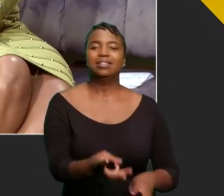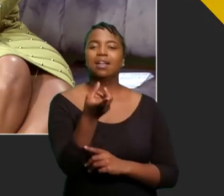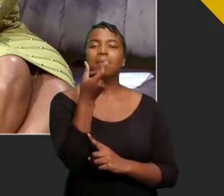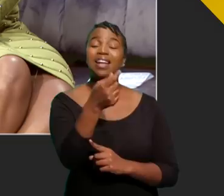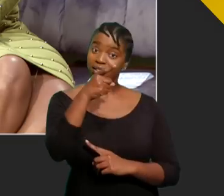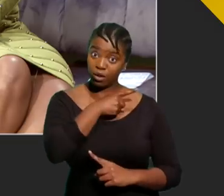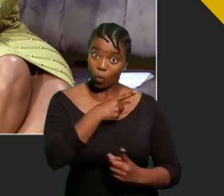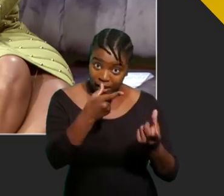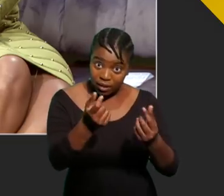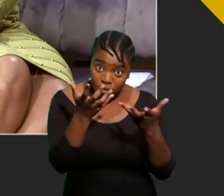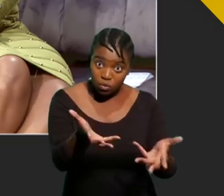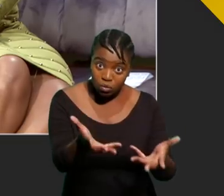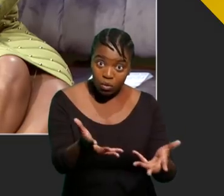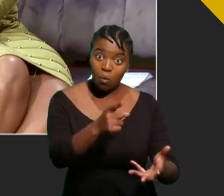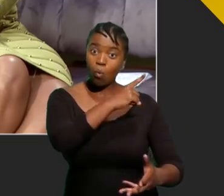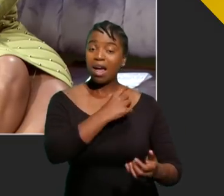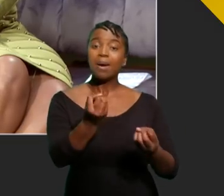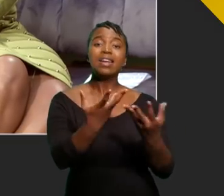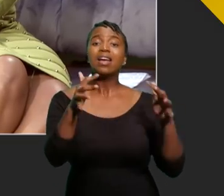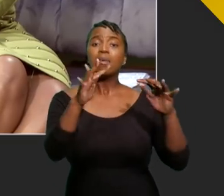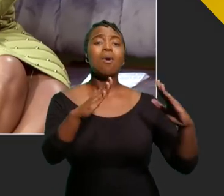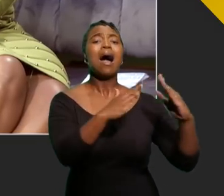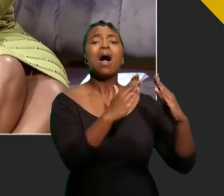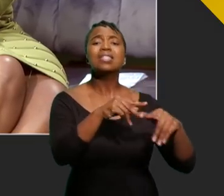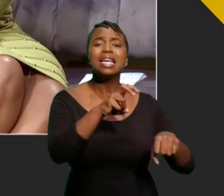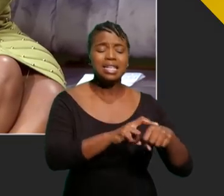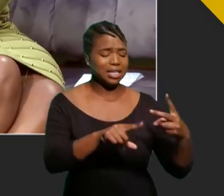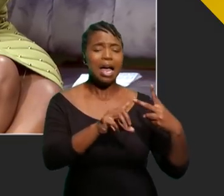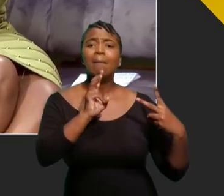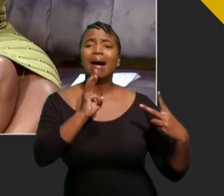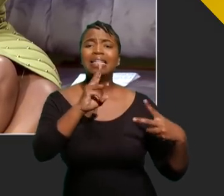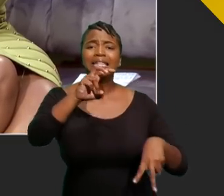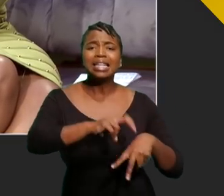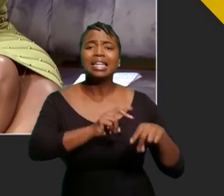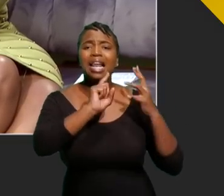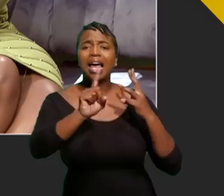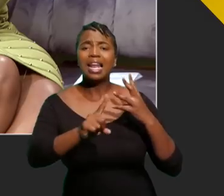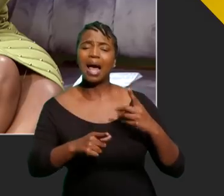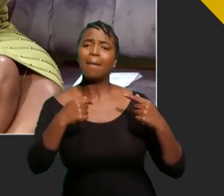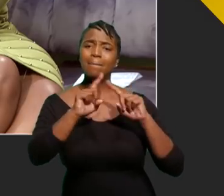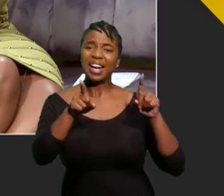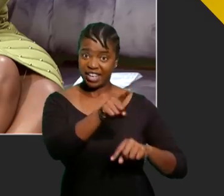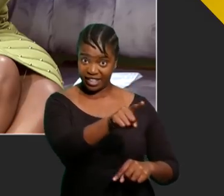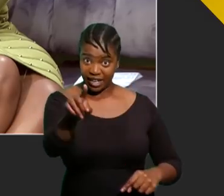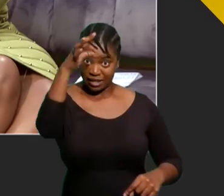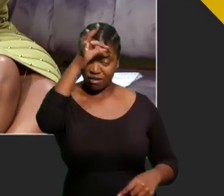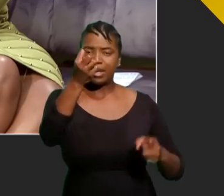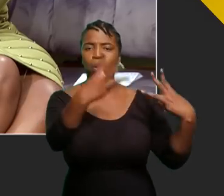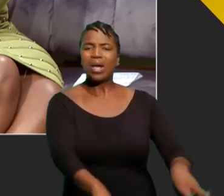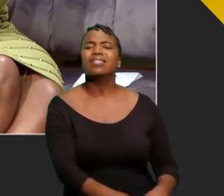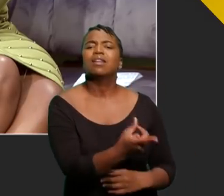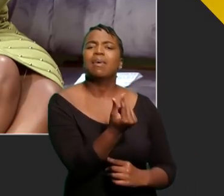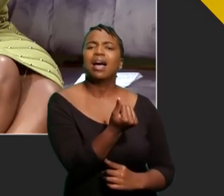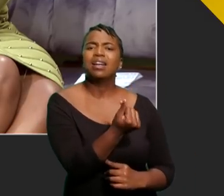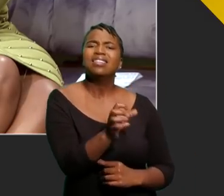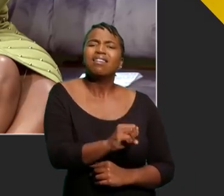yingakho lenza lento. Kunabantu abangakhelwe izindlu namanje abahlala emgwaqeni, abahlale endlini eyiwayo. Kodwa i-South